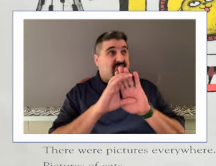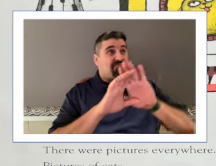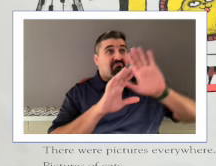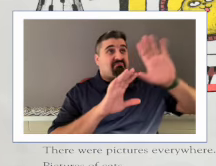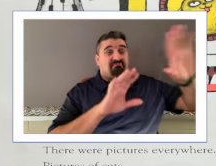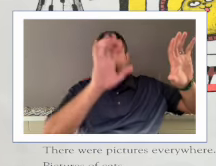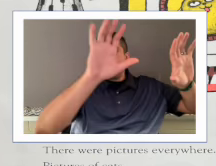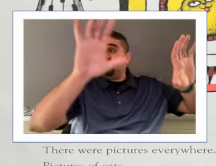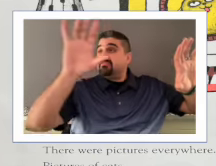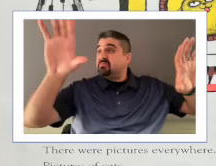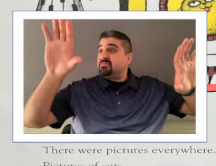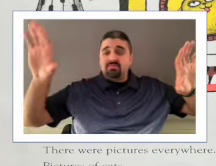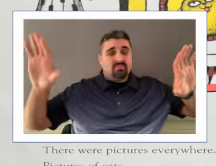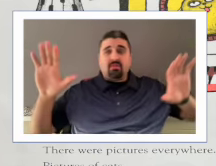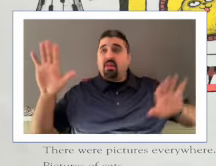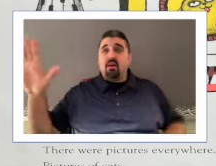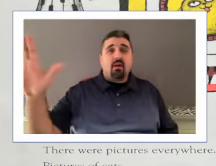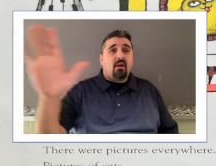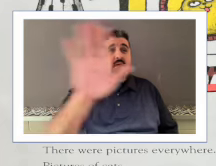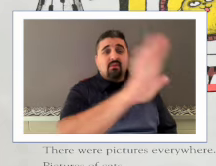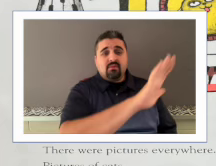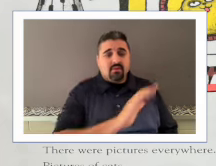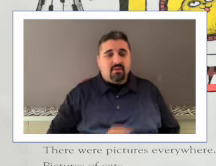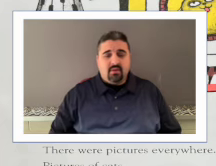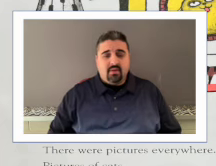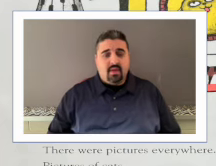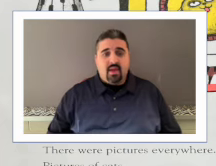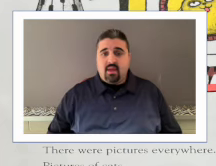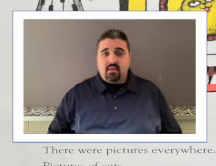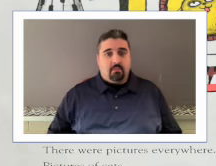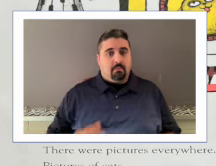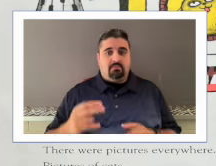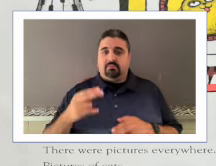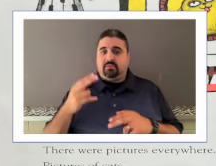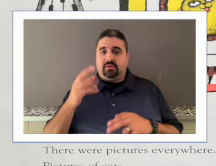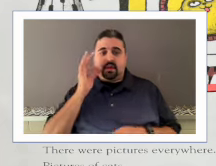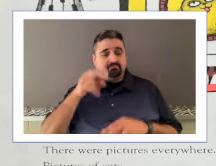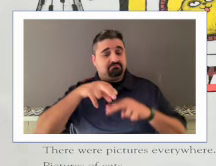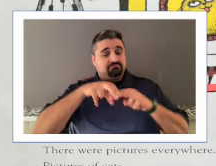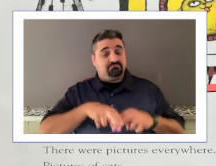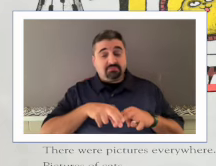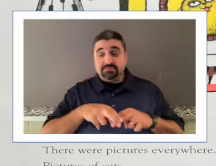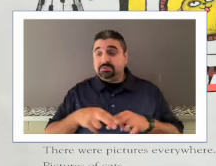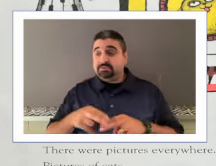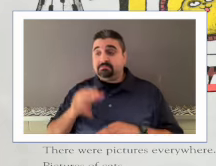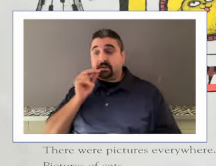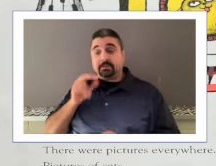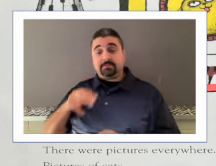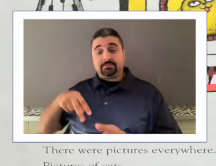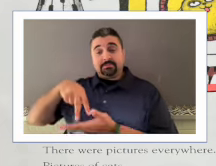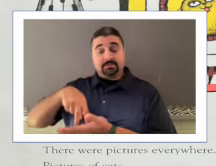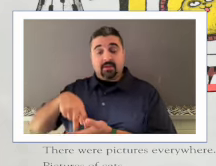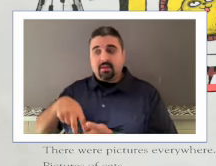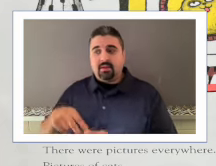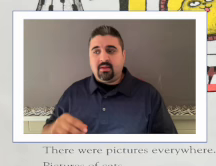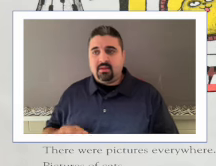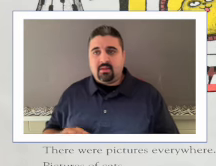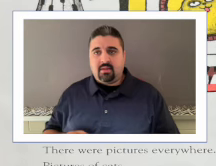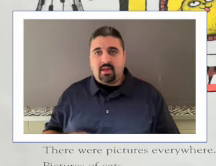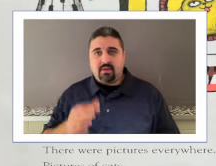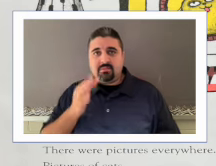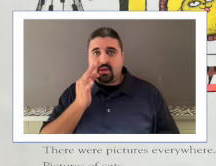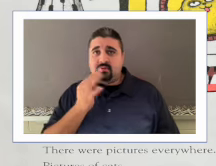There were pictures everywhere. Pictures of cats, sitting cats, standing